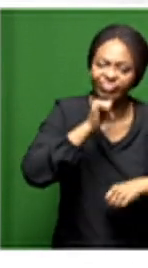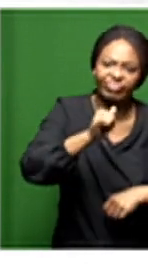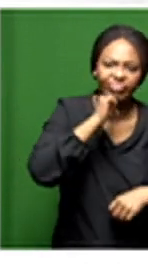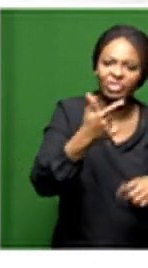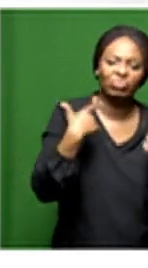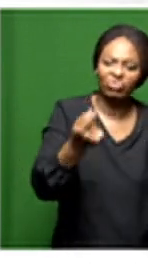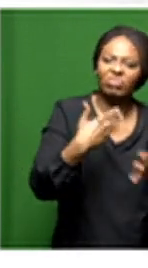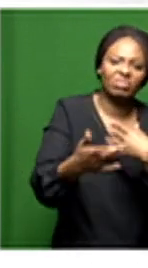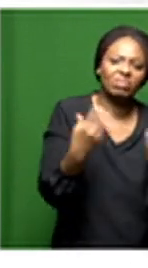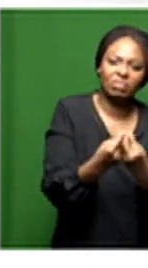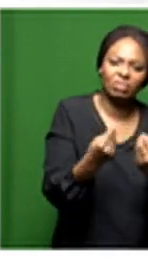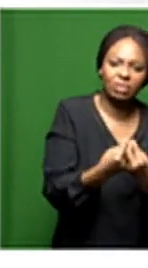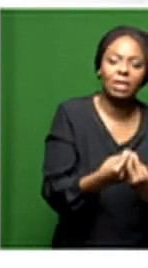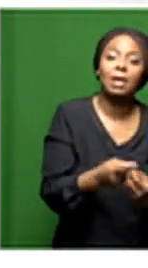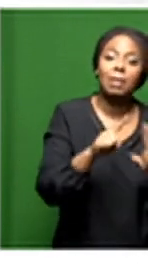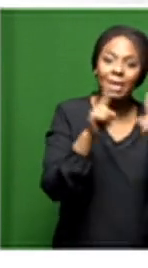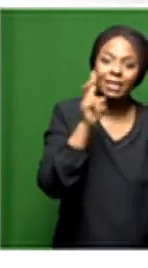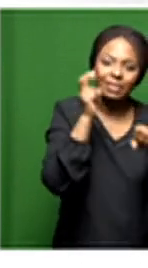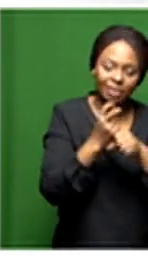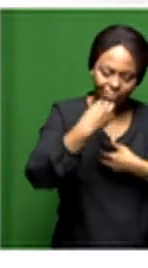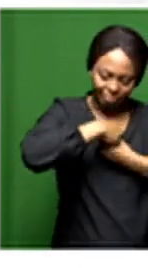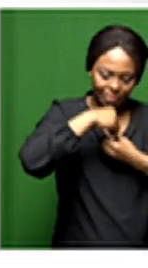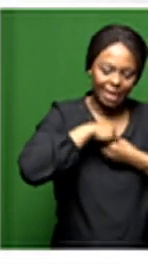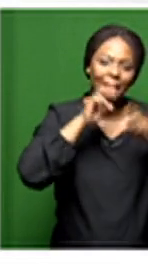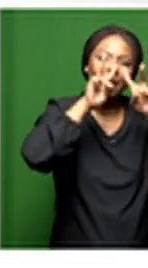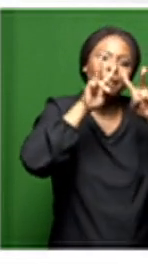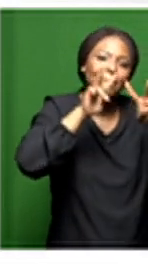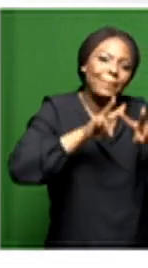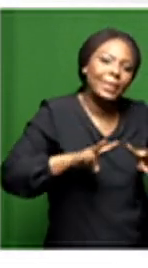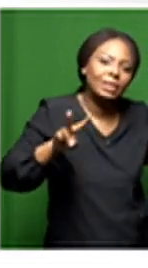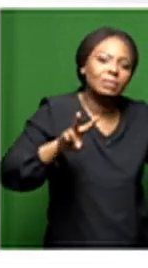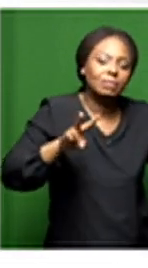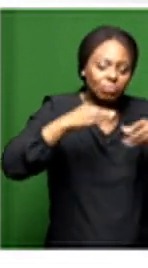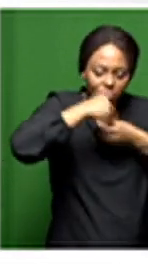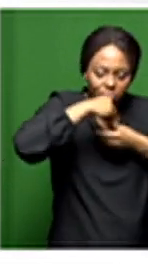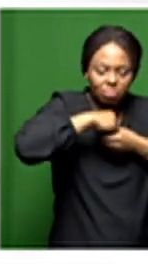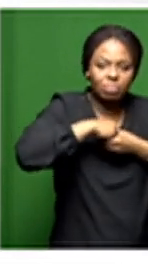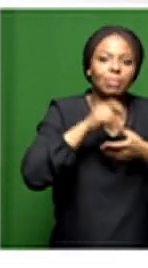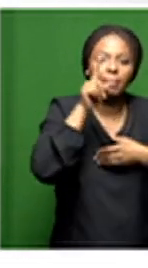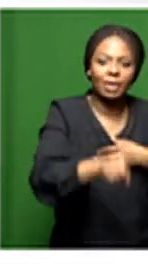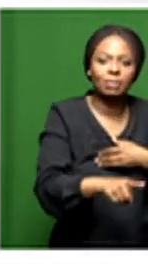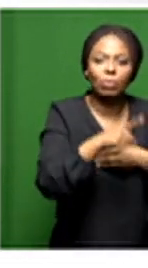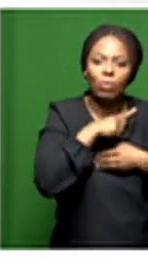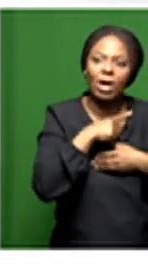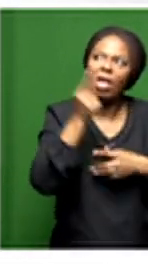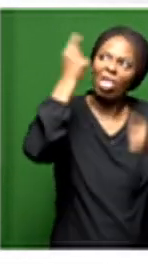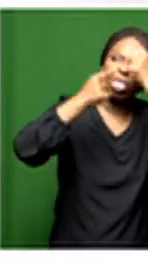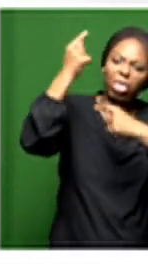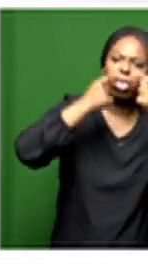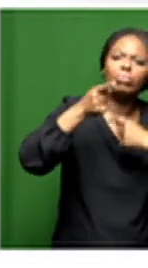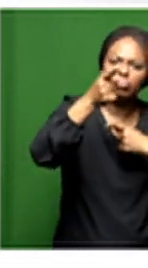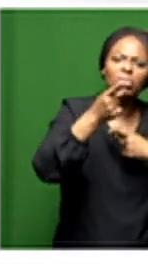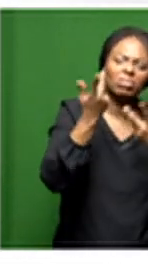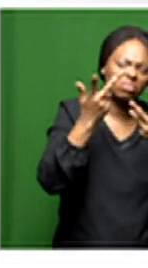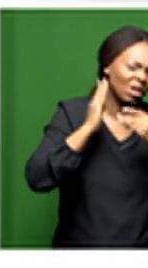younger child of you. You make peace with it. You make peace with inevitables. I mentioned that in my book. Inevitables like criticism, you cannot